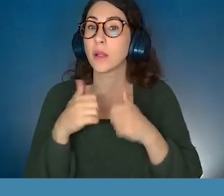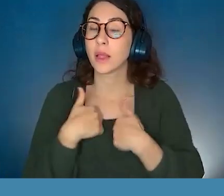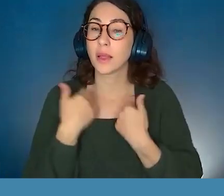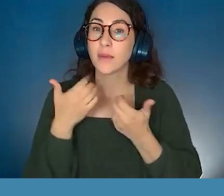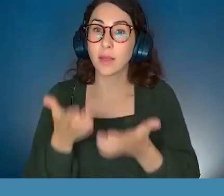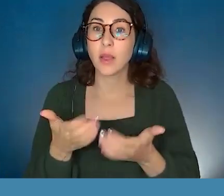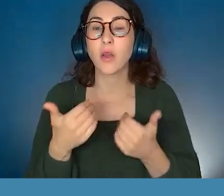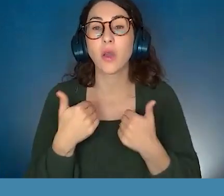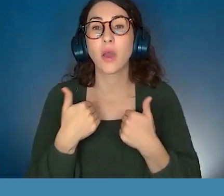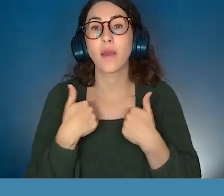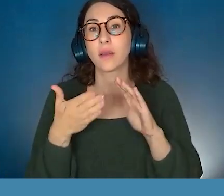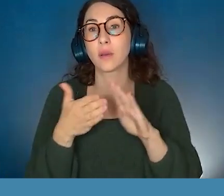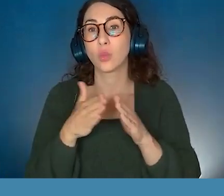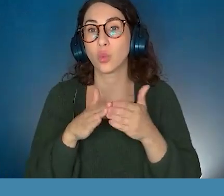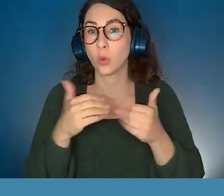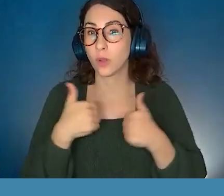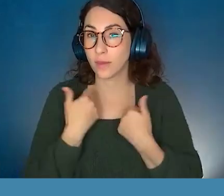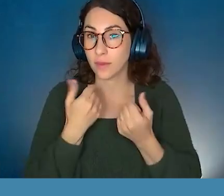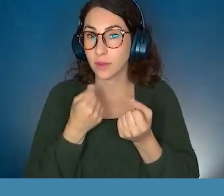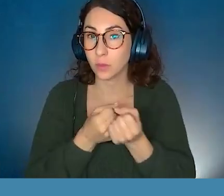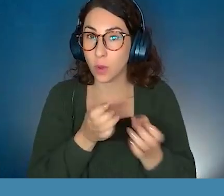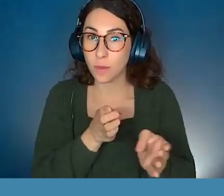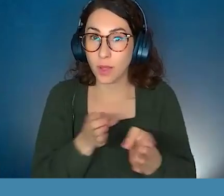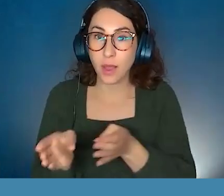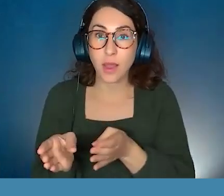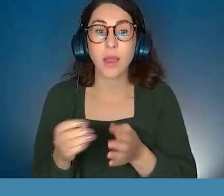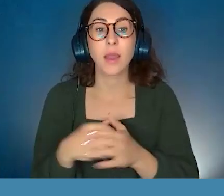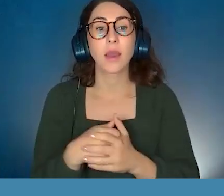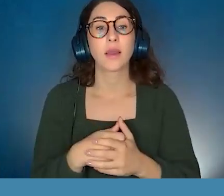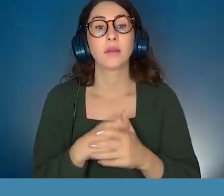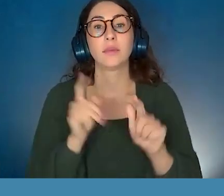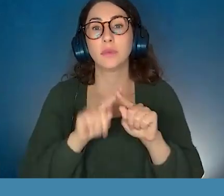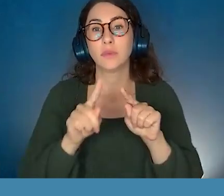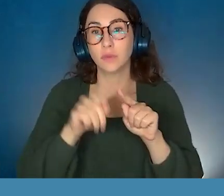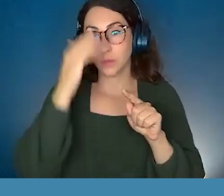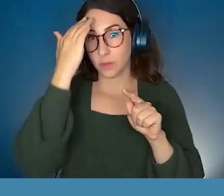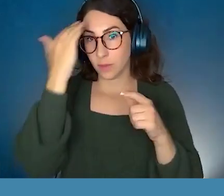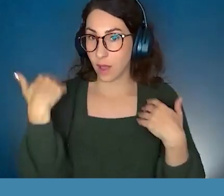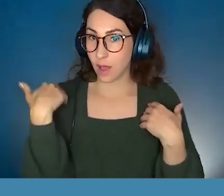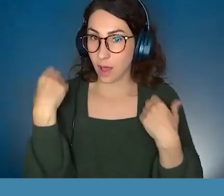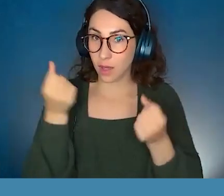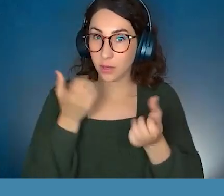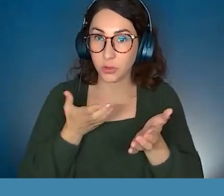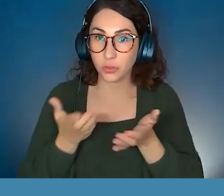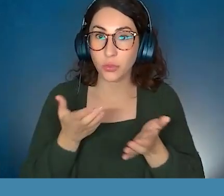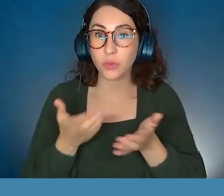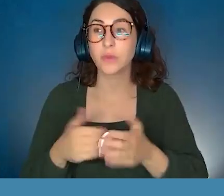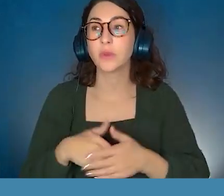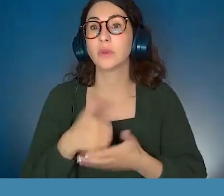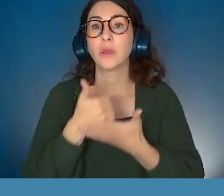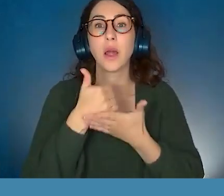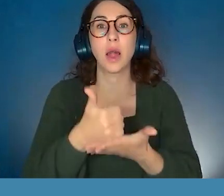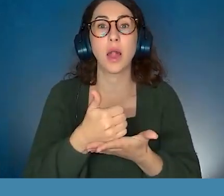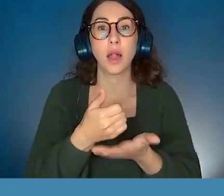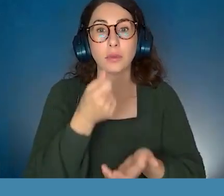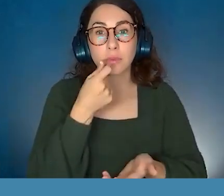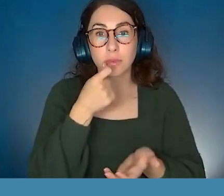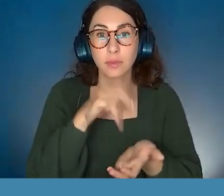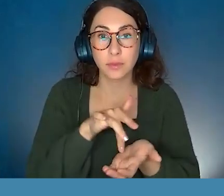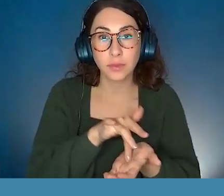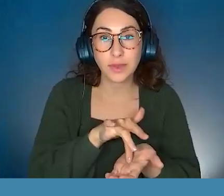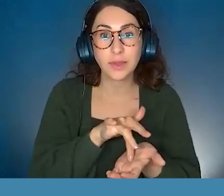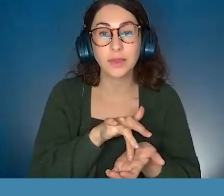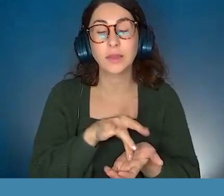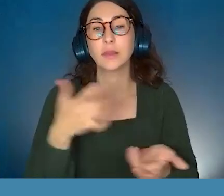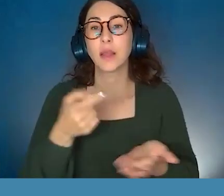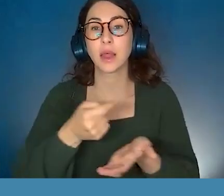living support plan that's going to include different sorts of mental health services, to include medication management, different sorts of